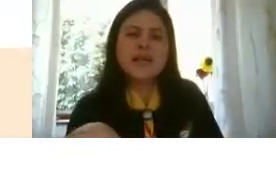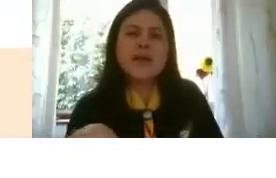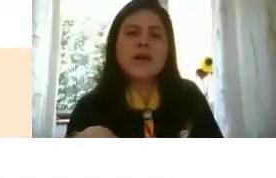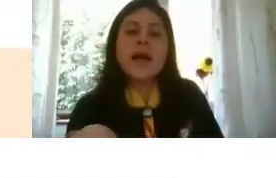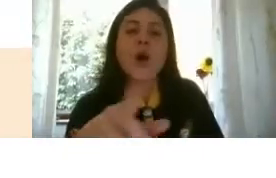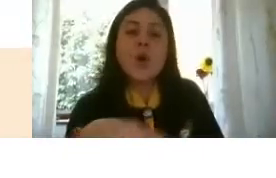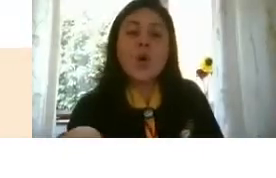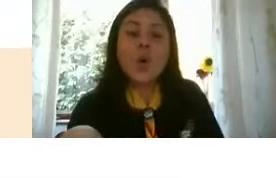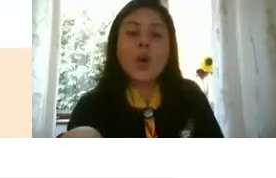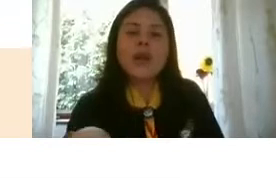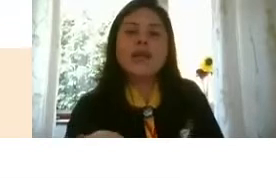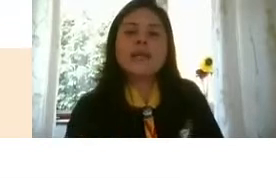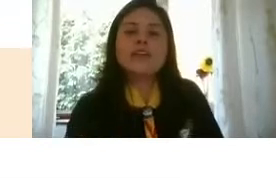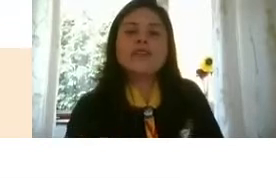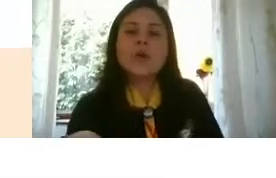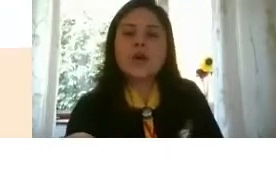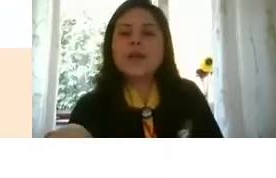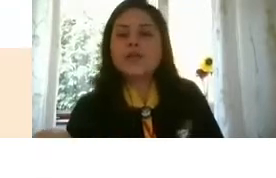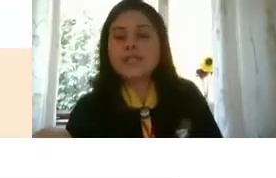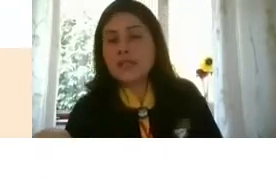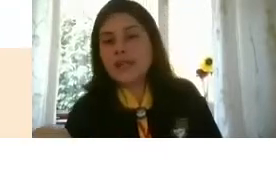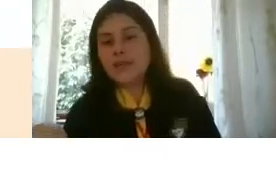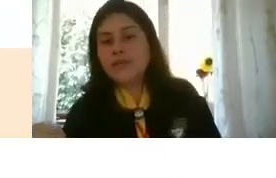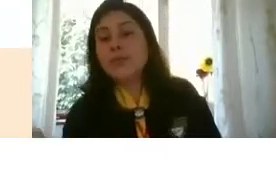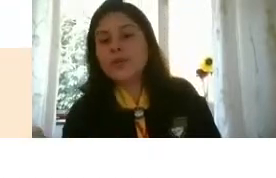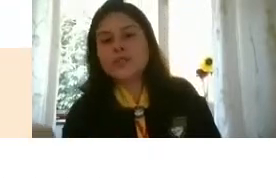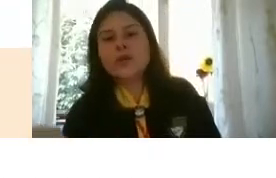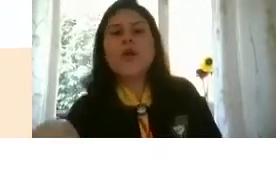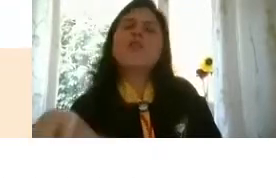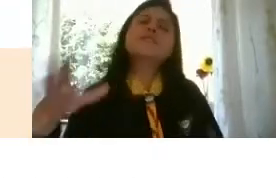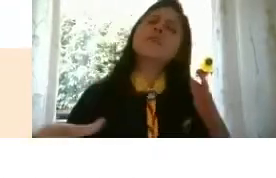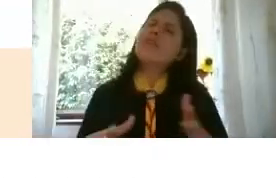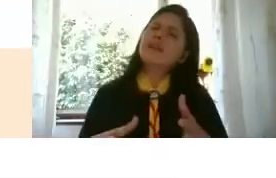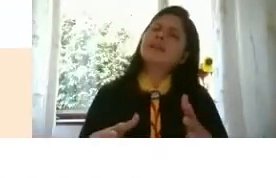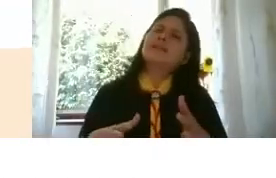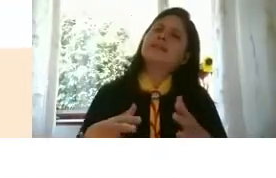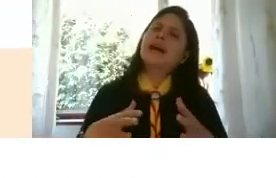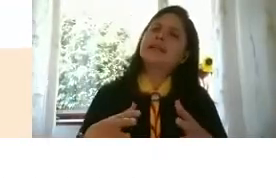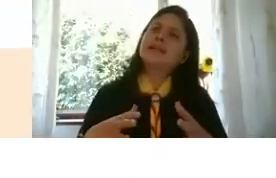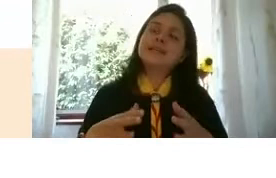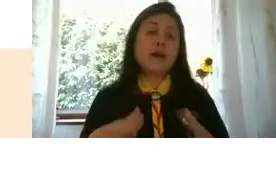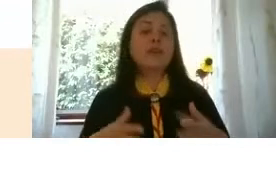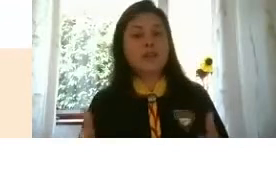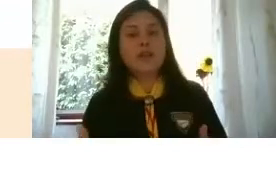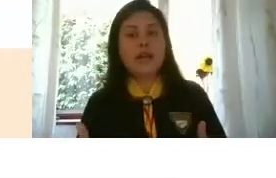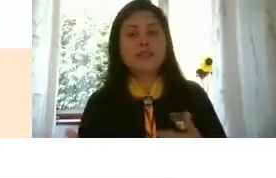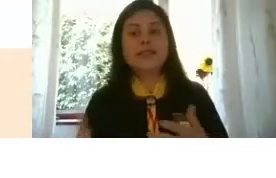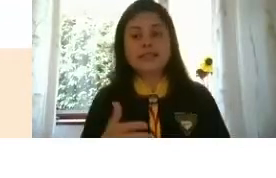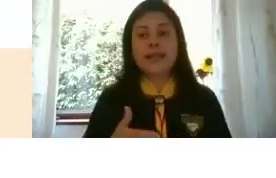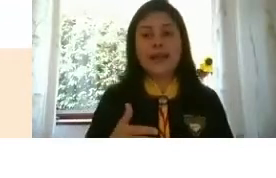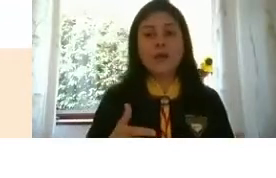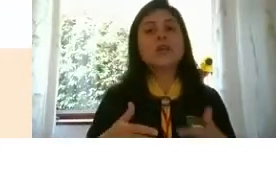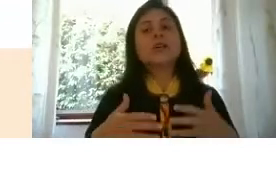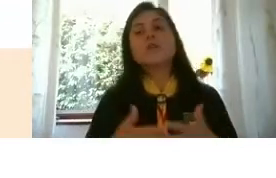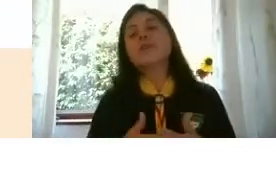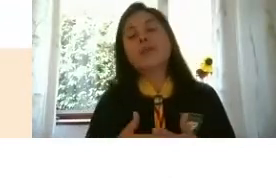it now. Or give an oral and written report of something that is happening in your country in sign